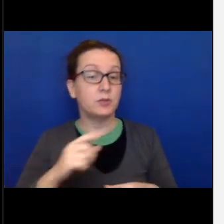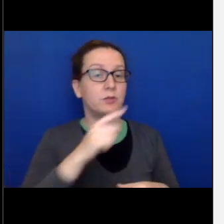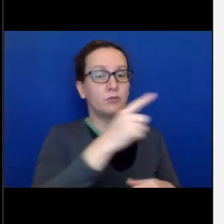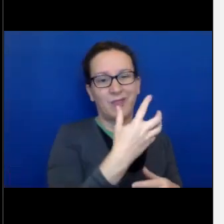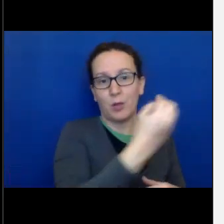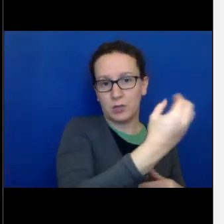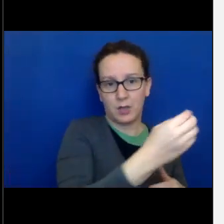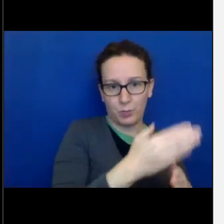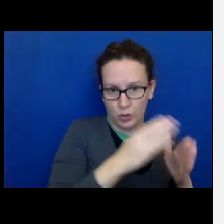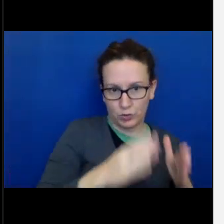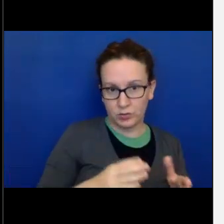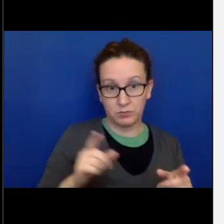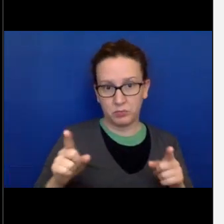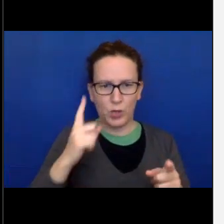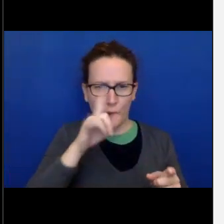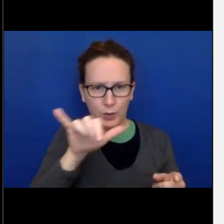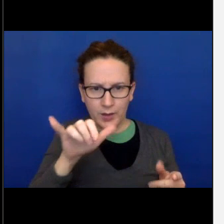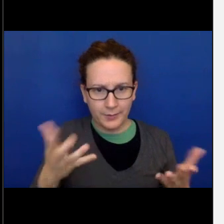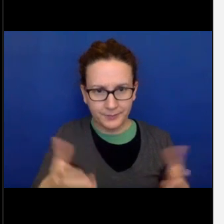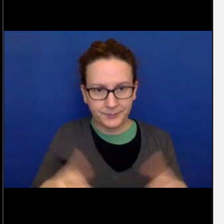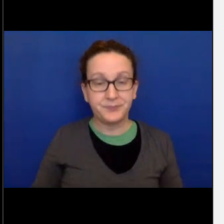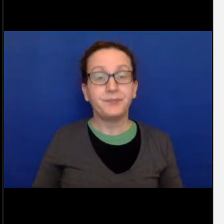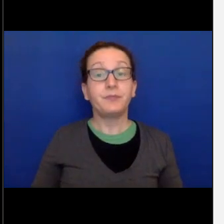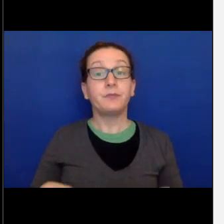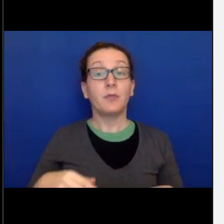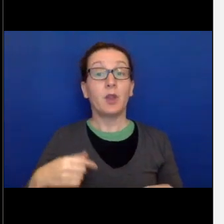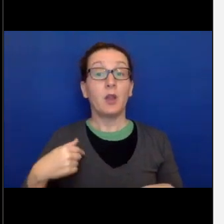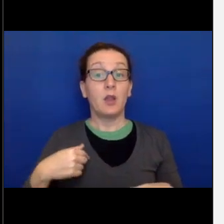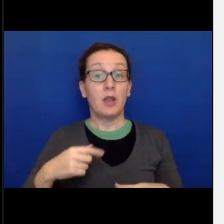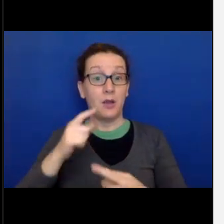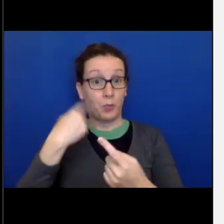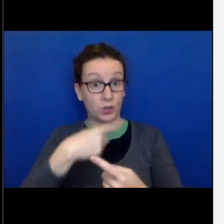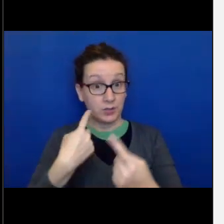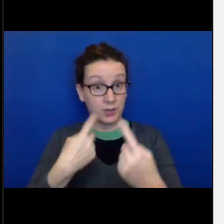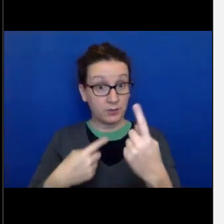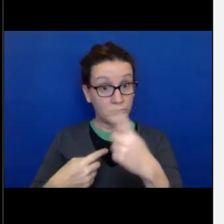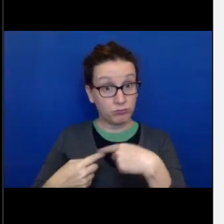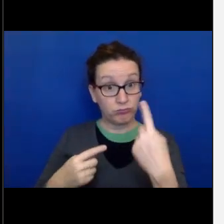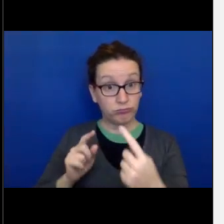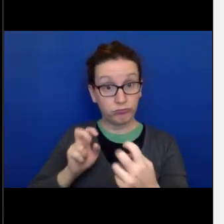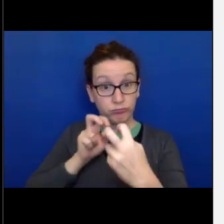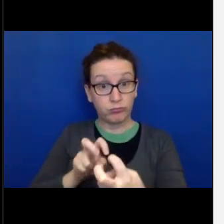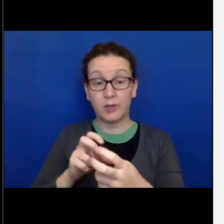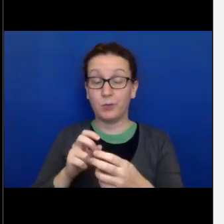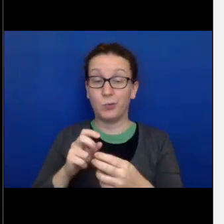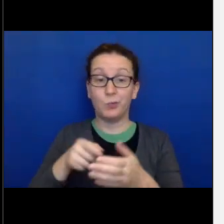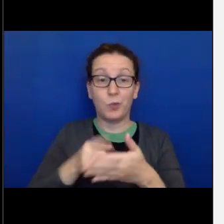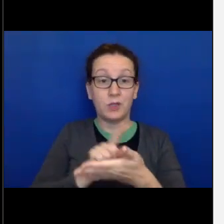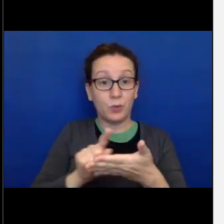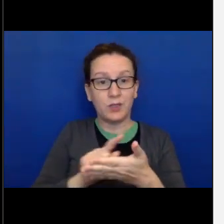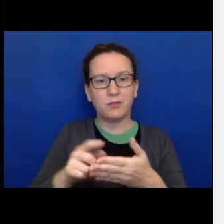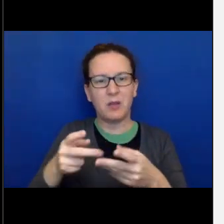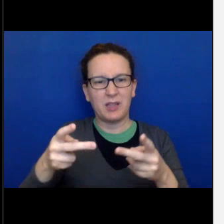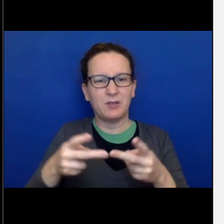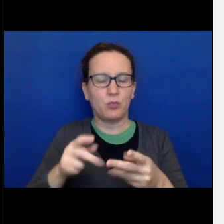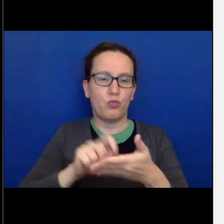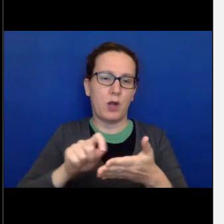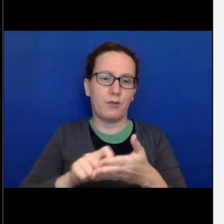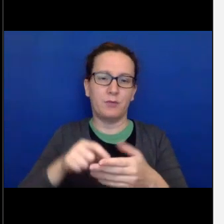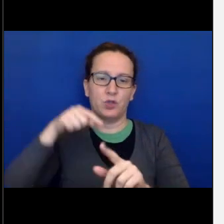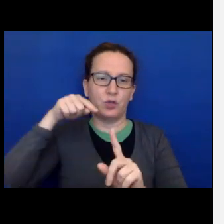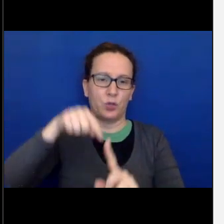be that we meet at a particular place once a week or twice a week, and we write for a certain amount of time.